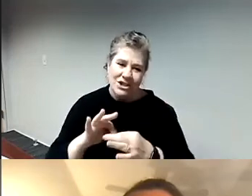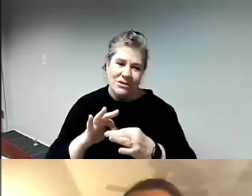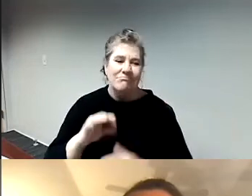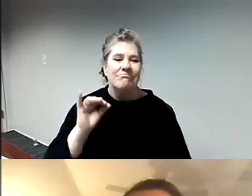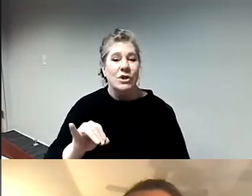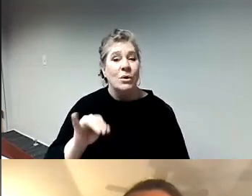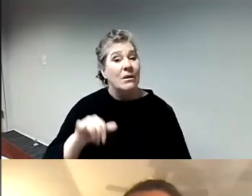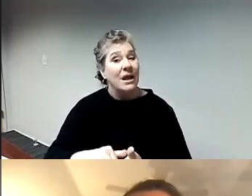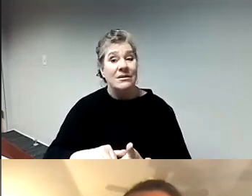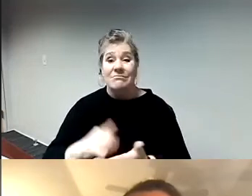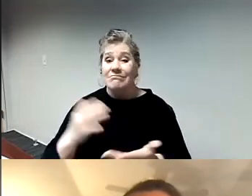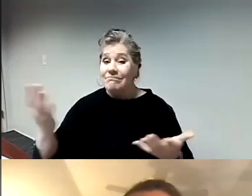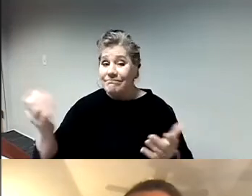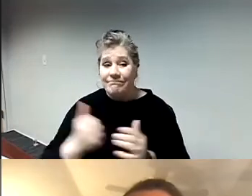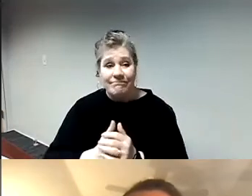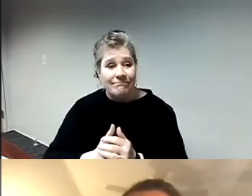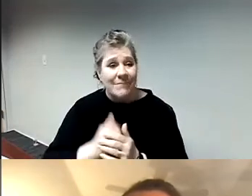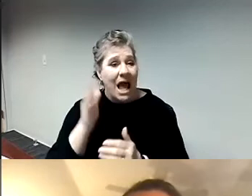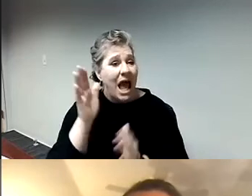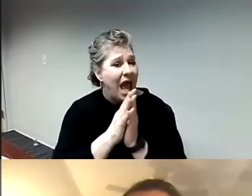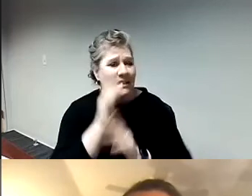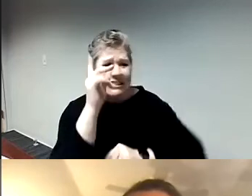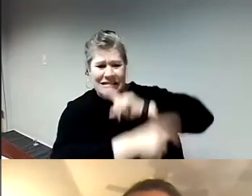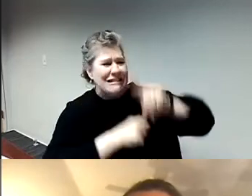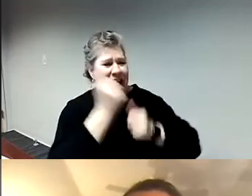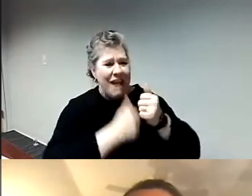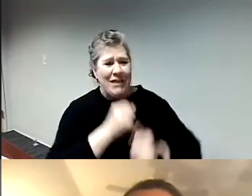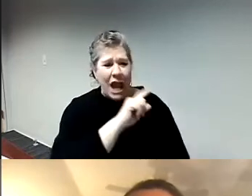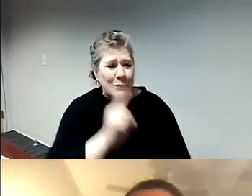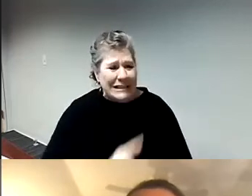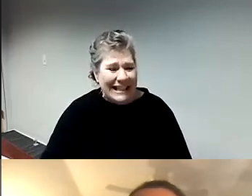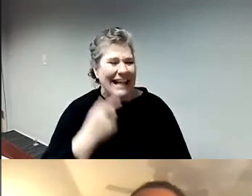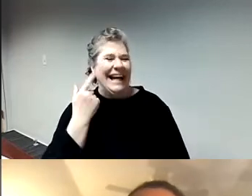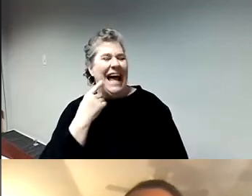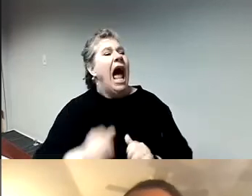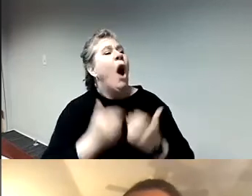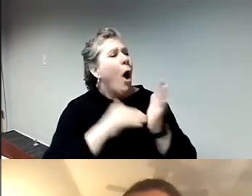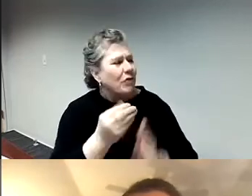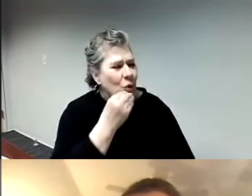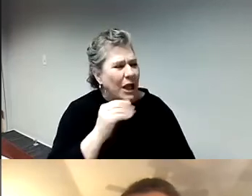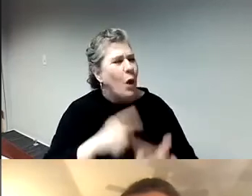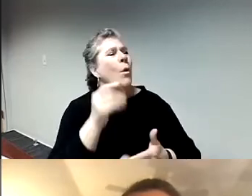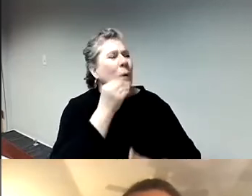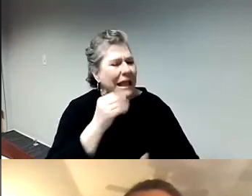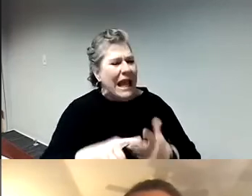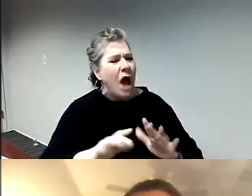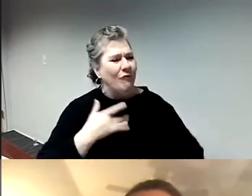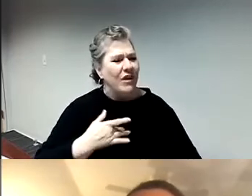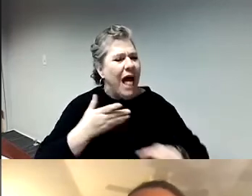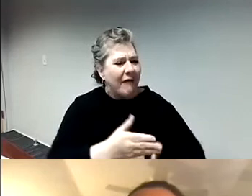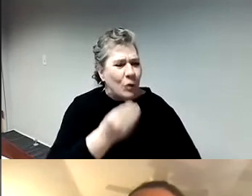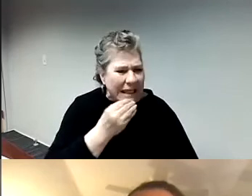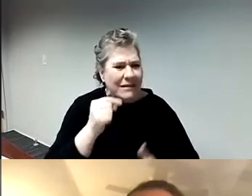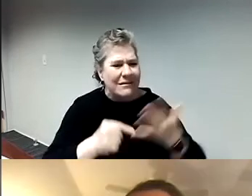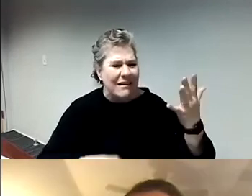And so that's just ask everything. How many times a day do you eat? What do you eat? How do you feel?